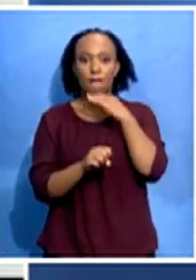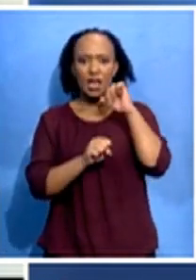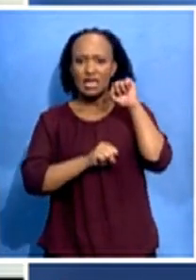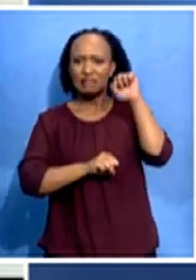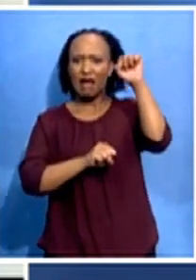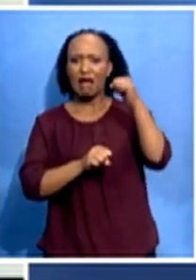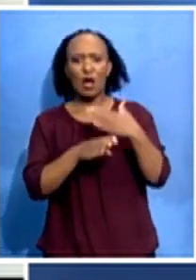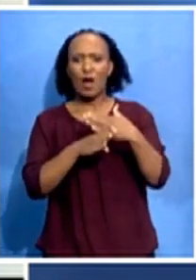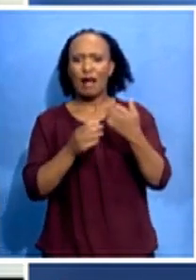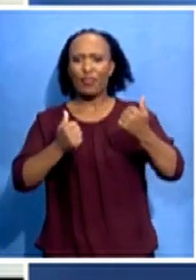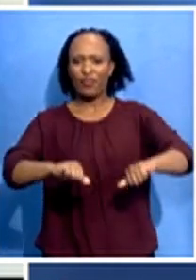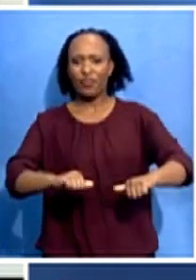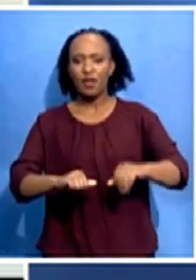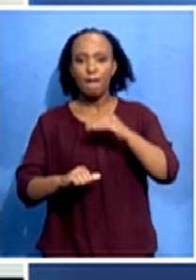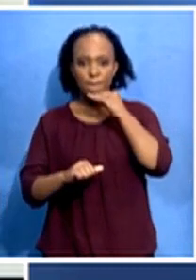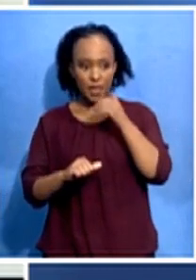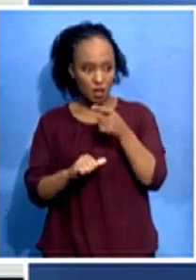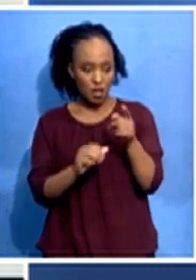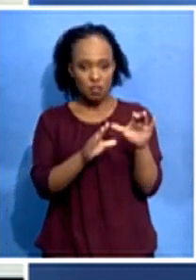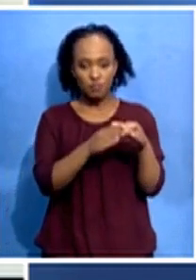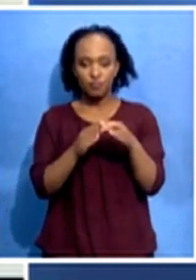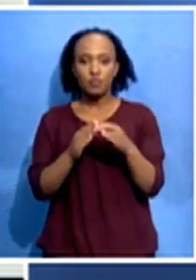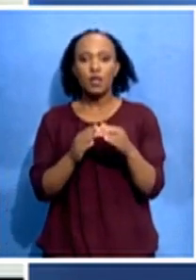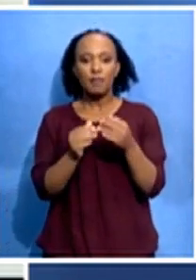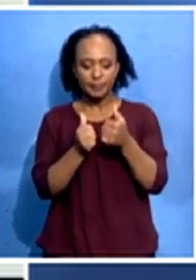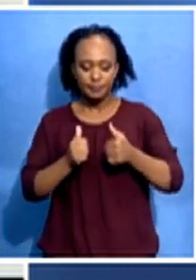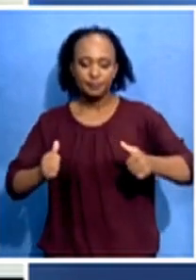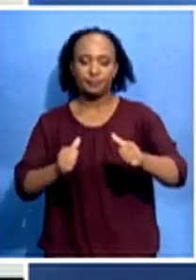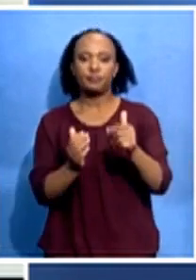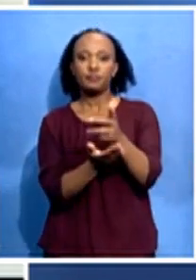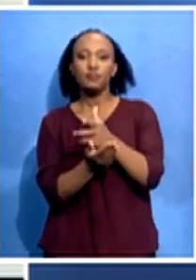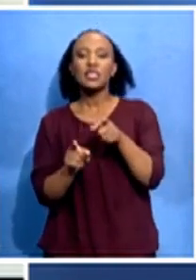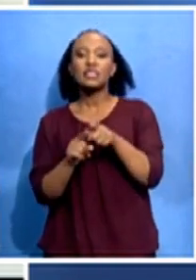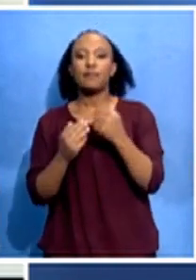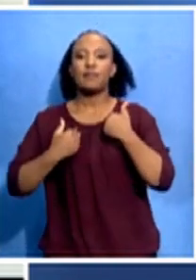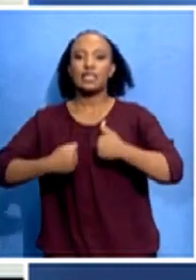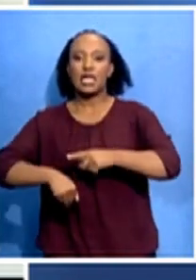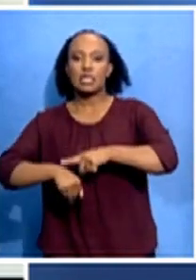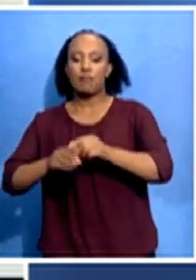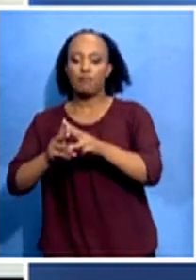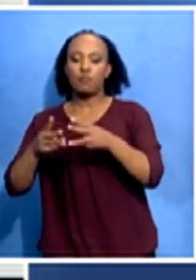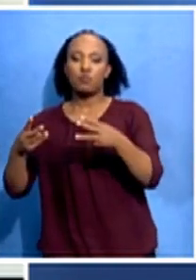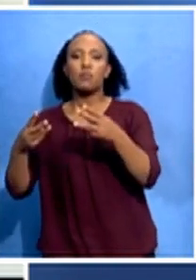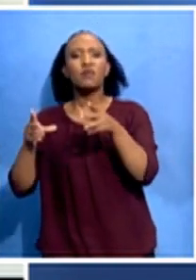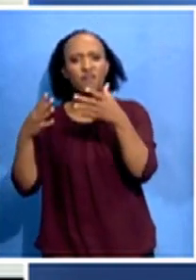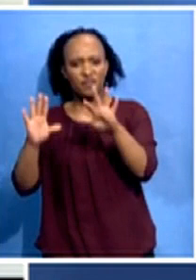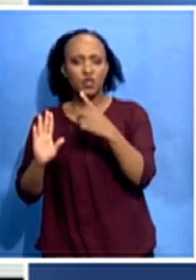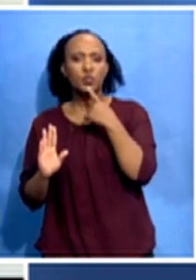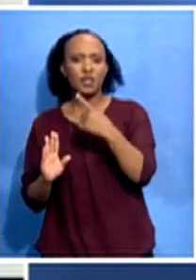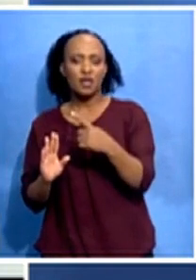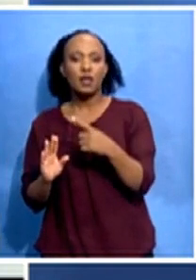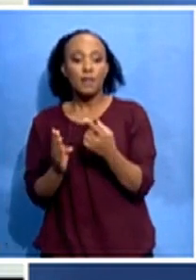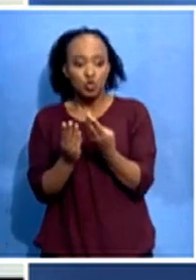as the Sunday Times editorial is saying this morning. The parties need to sit down and find a solution. And I think the solution is saying 2020 was